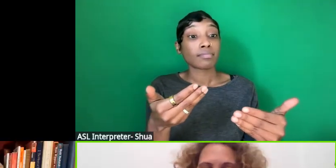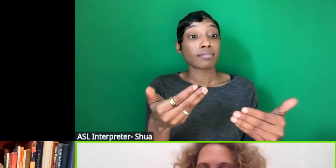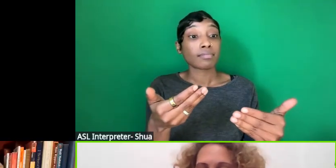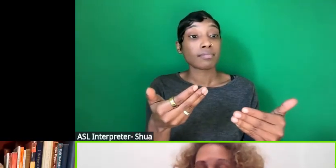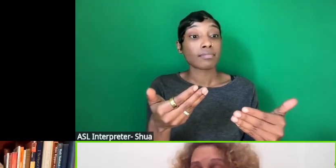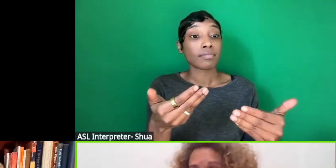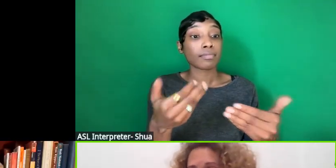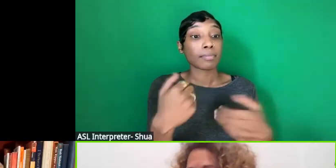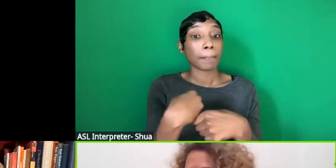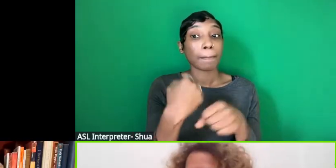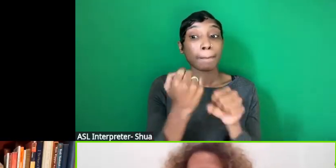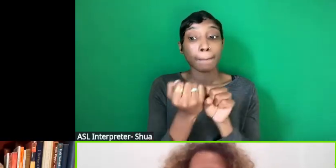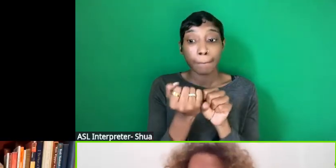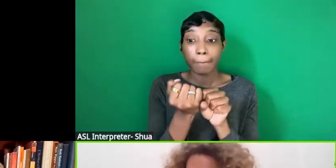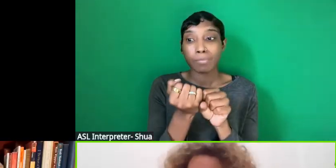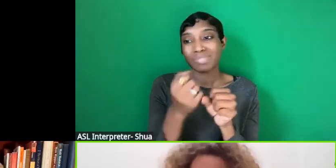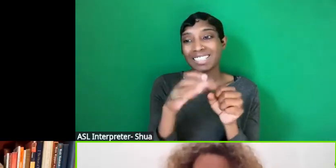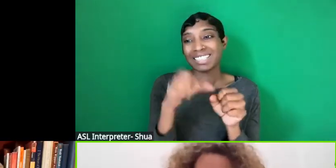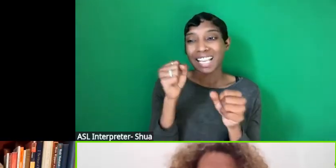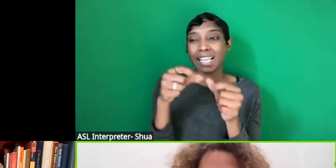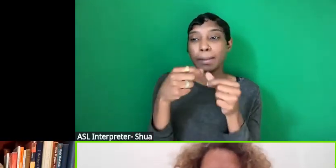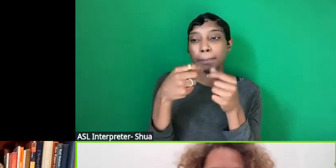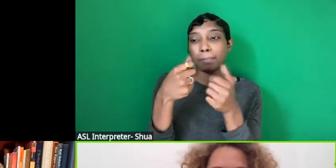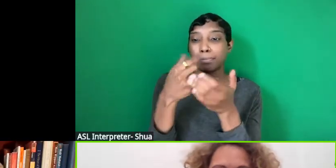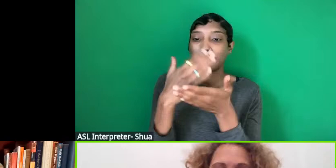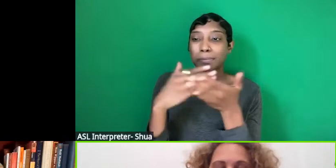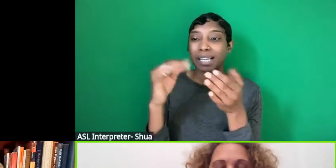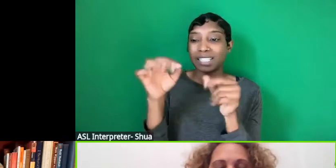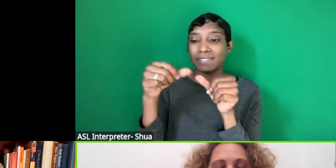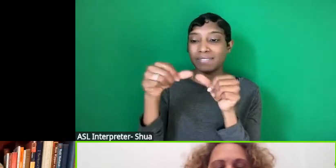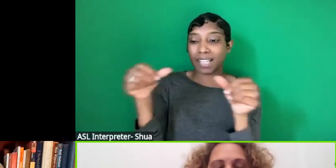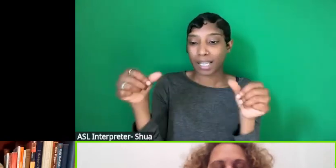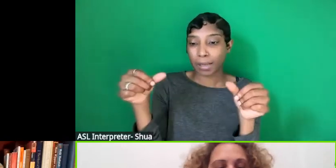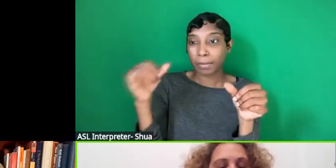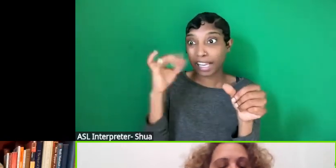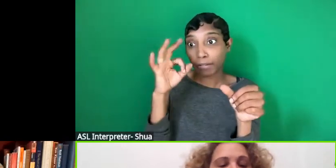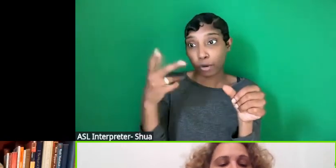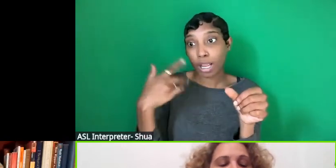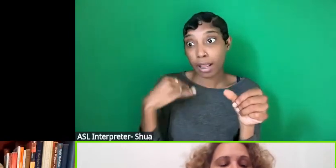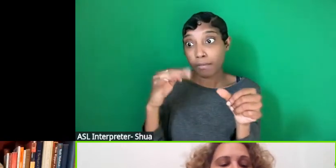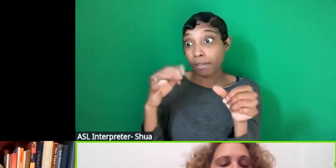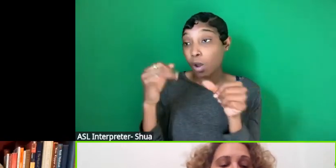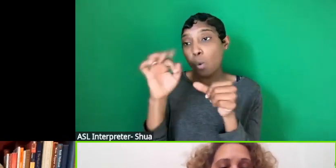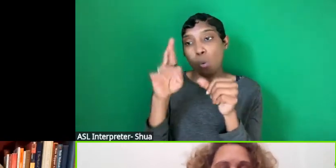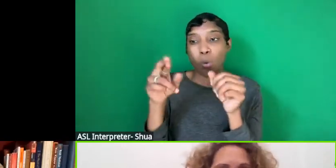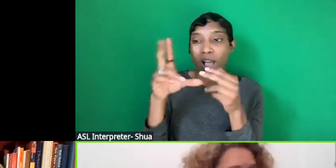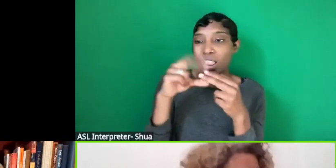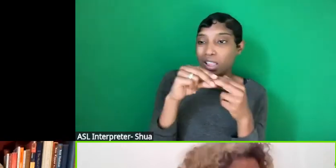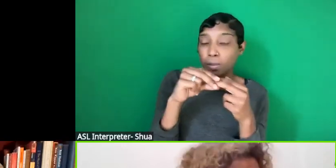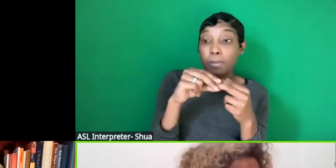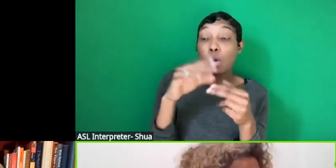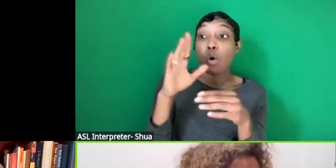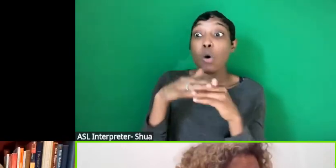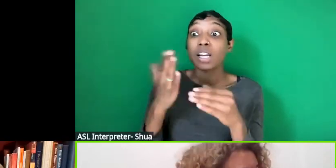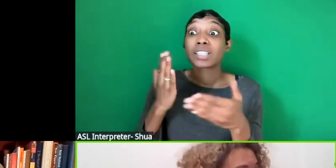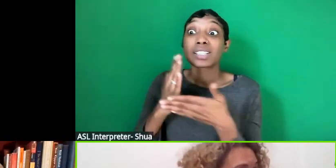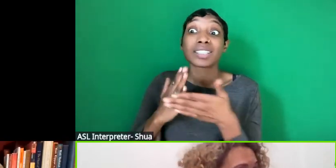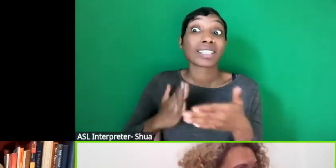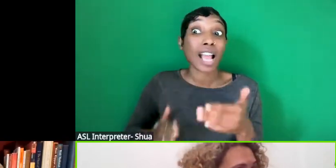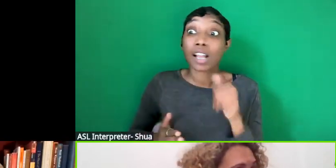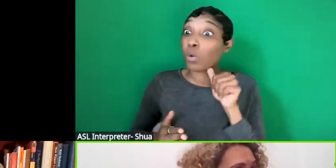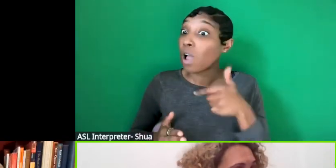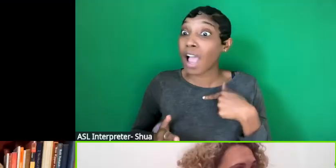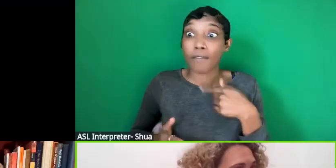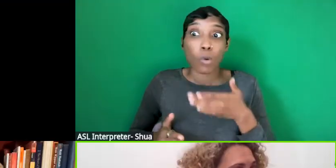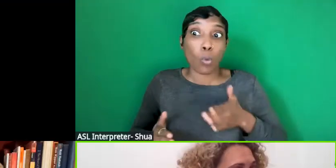take a piece of tape if you have it. You can use clips if you don't. But you're going to take your tape, and on these sides that don't have the white part,